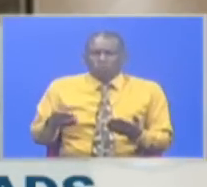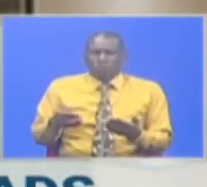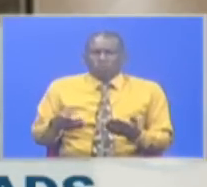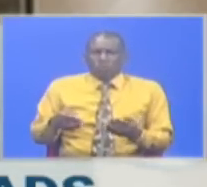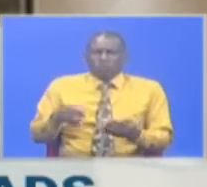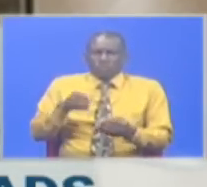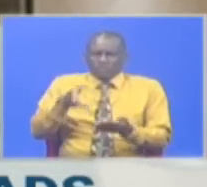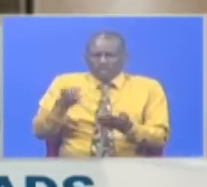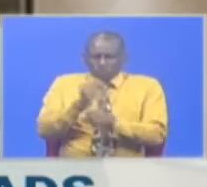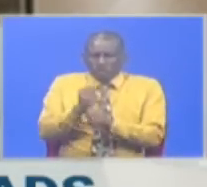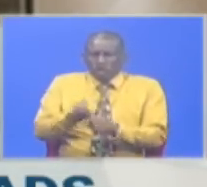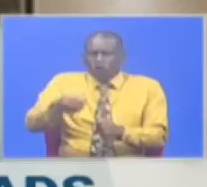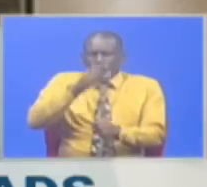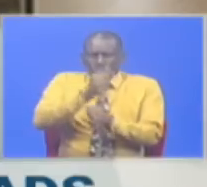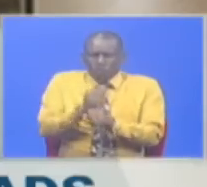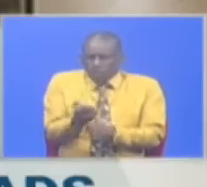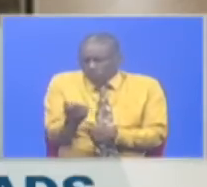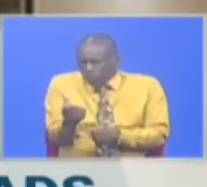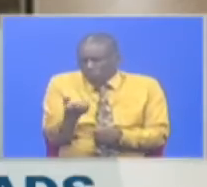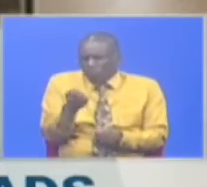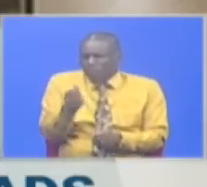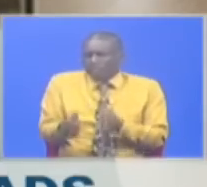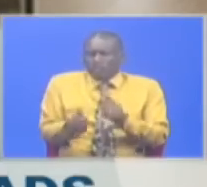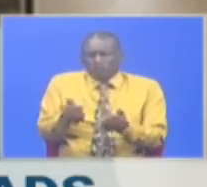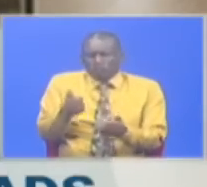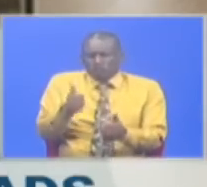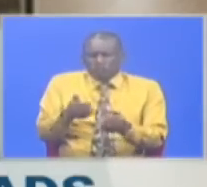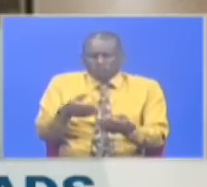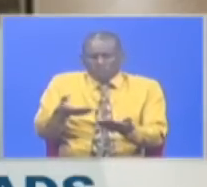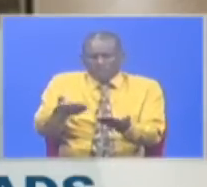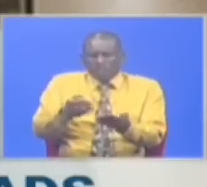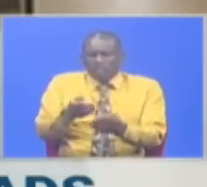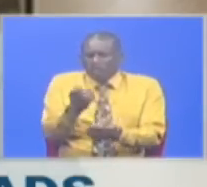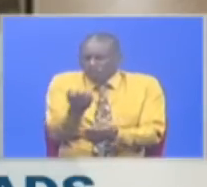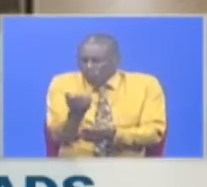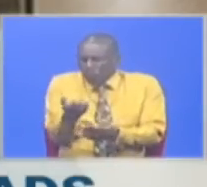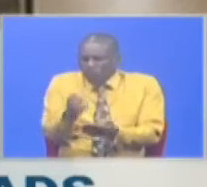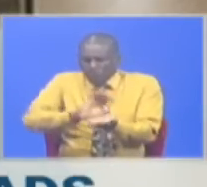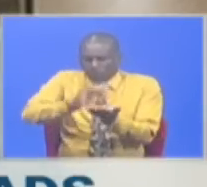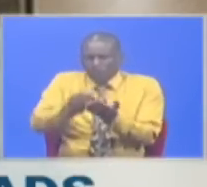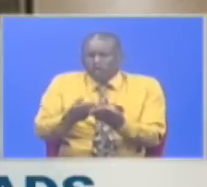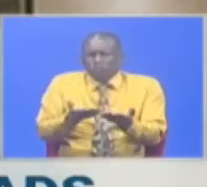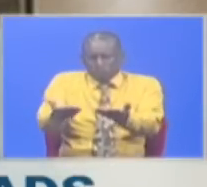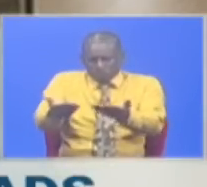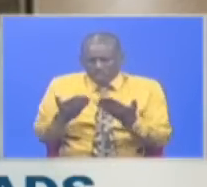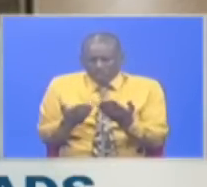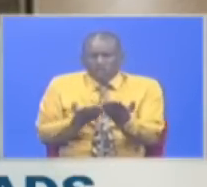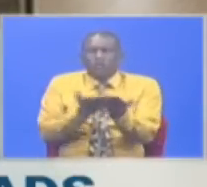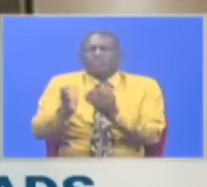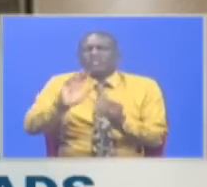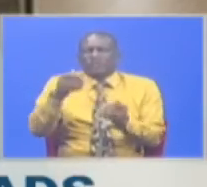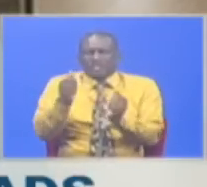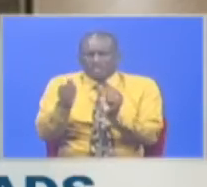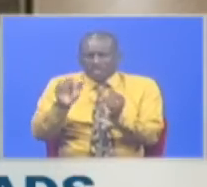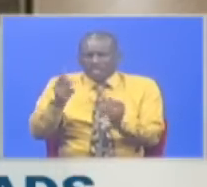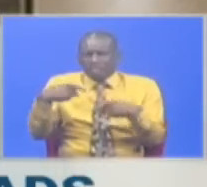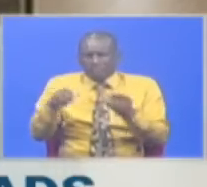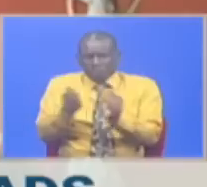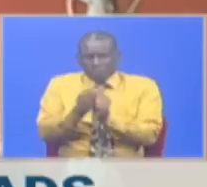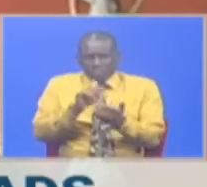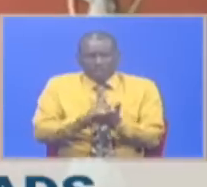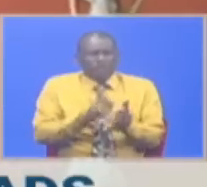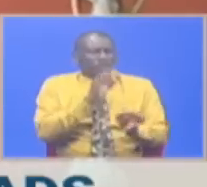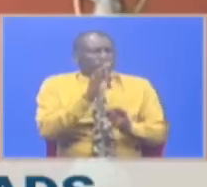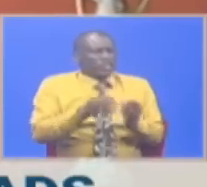Okay. We work with the little that we get to try to serve the Kenyans that we are mandated to serve. But even if you were to be given